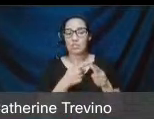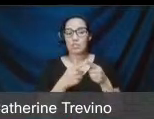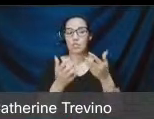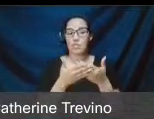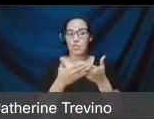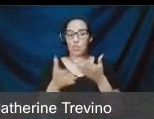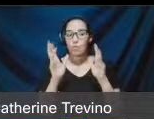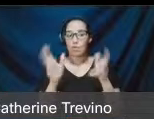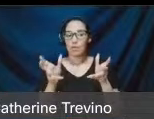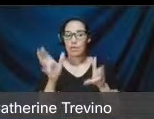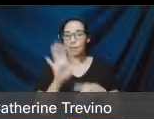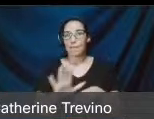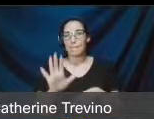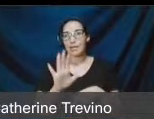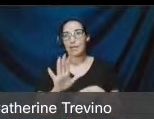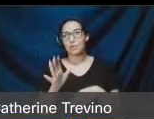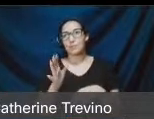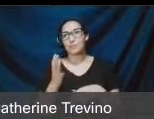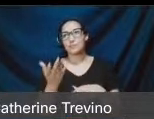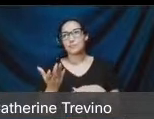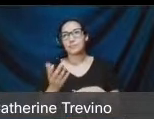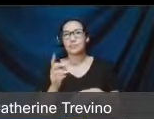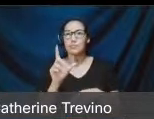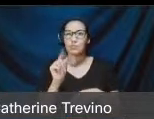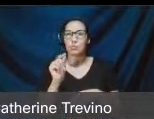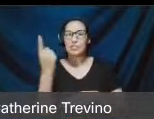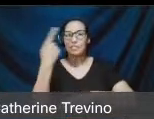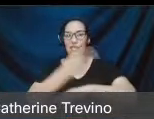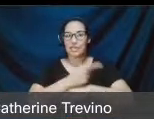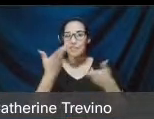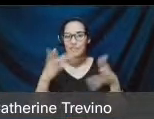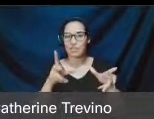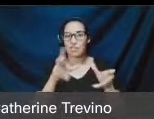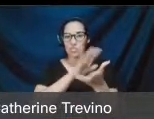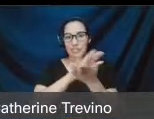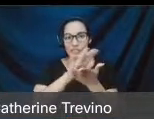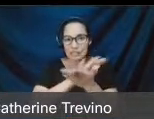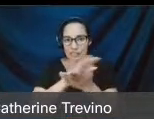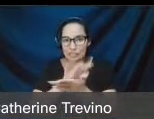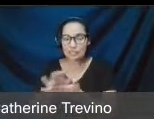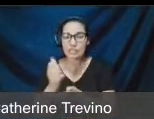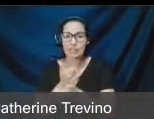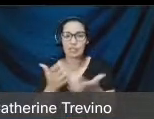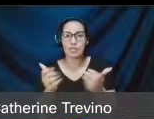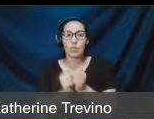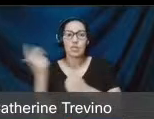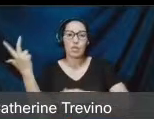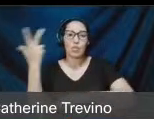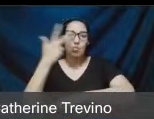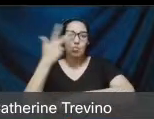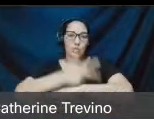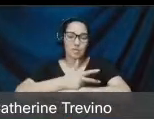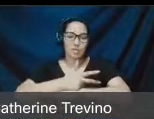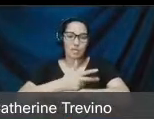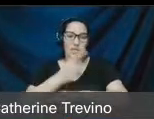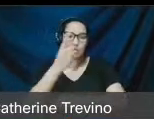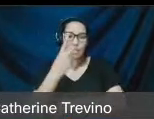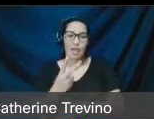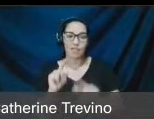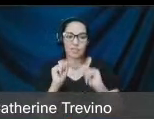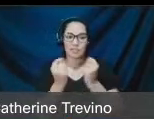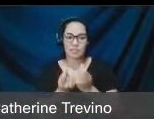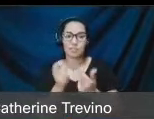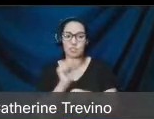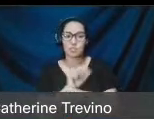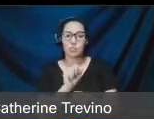estimate probably take another 20 days to complete with a 3-day half teams working every other